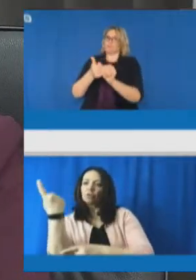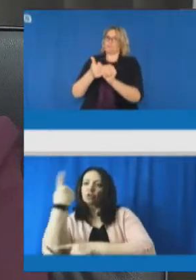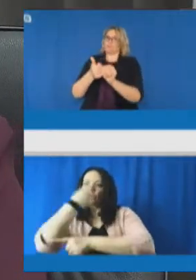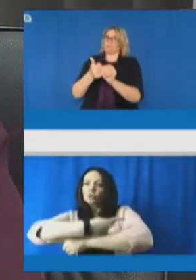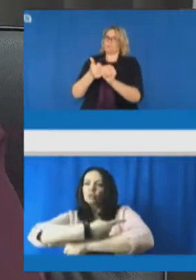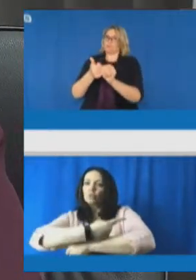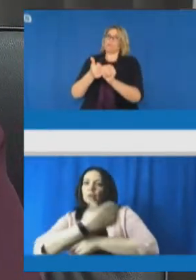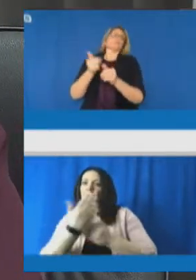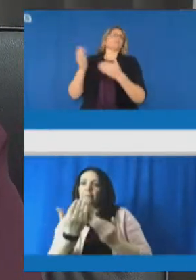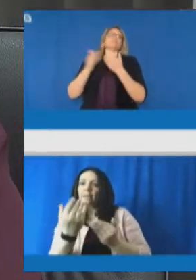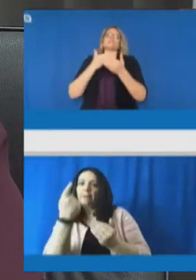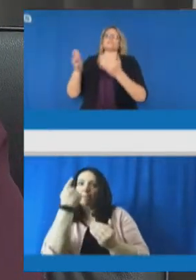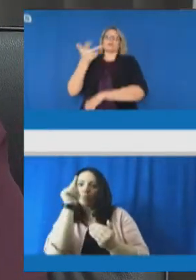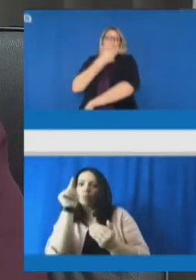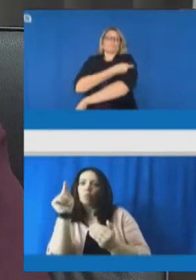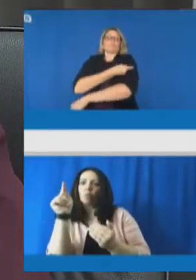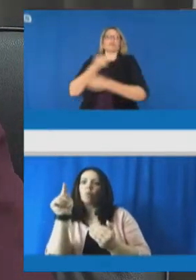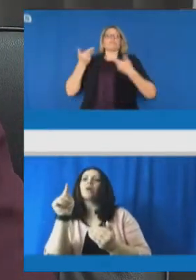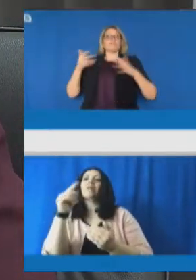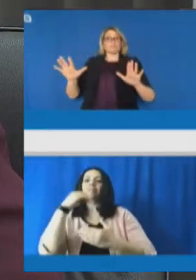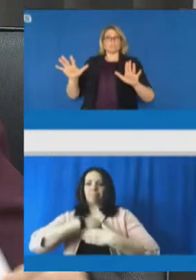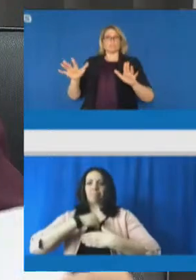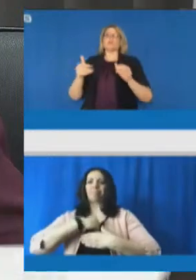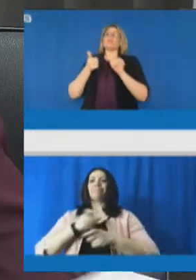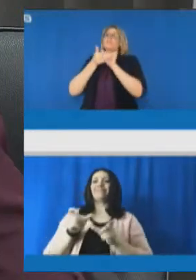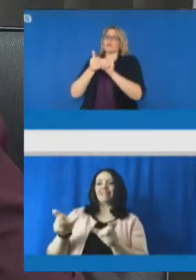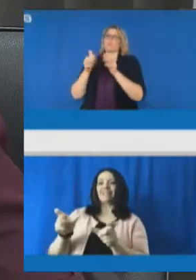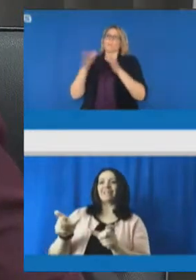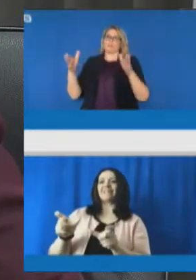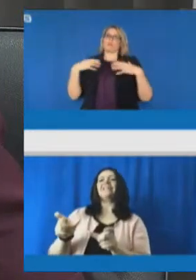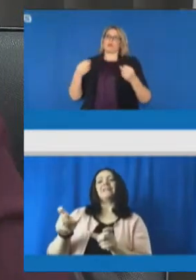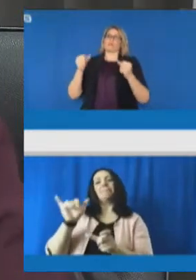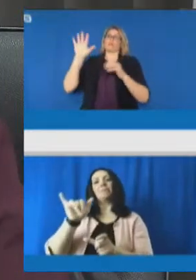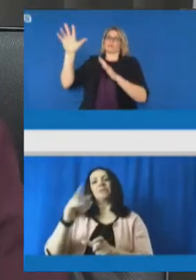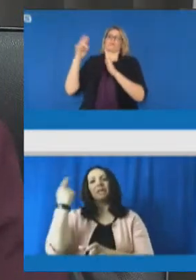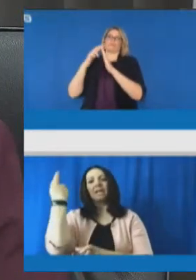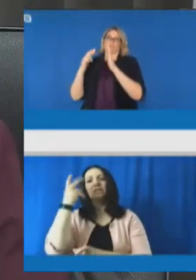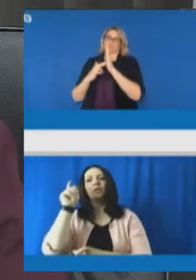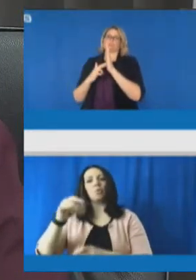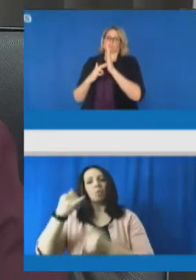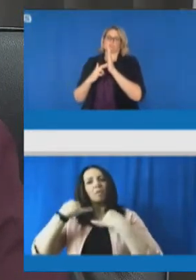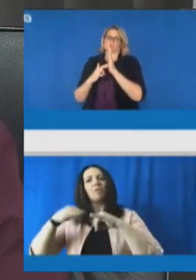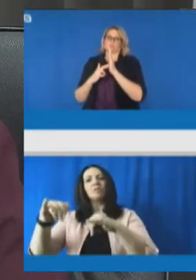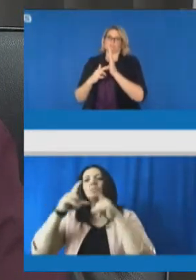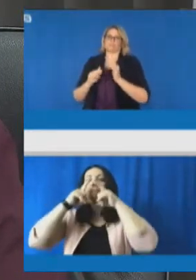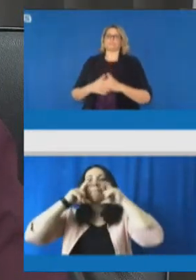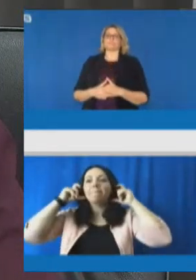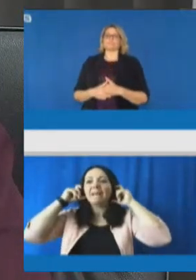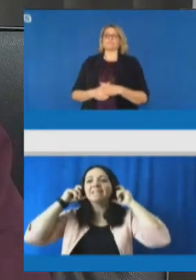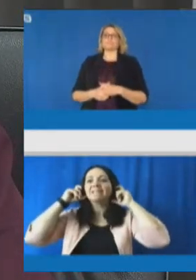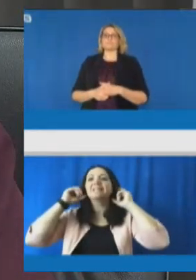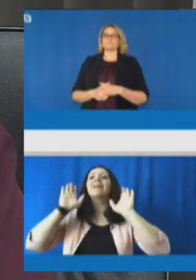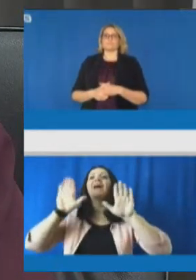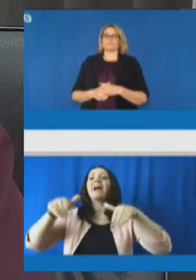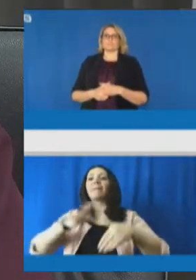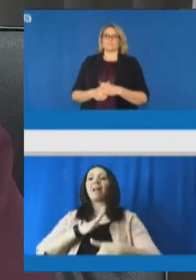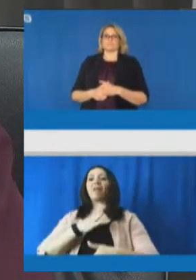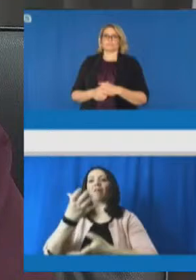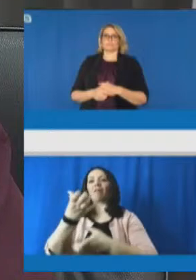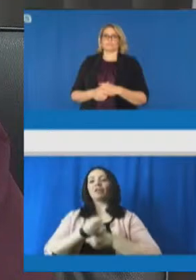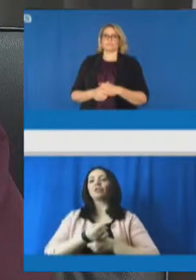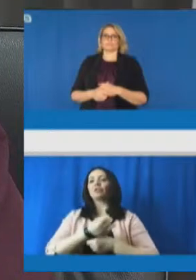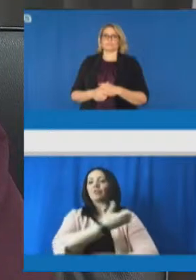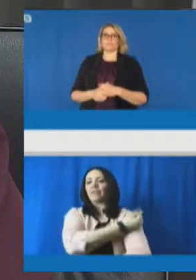remain vital that everyone remain on guard against COVID-19. Because it takes at least 14 days for the vaccine to be fully